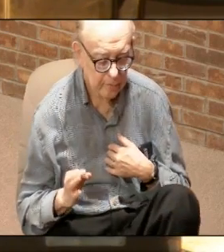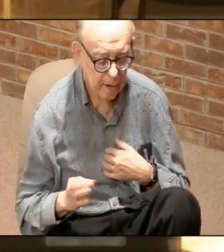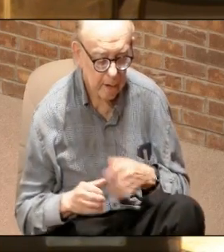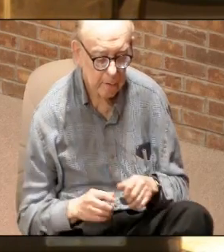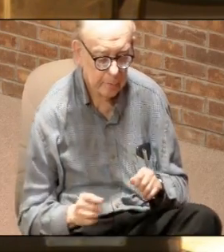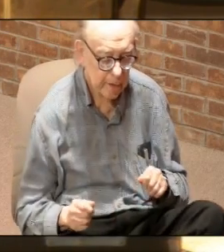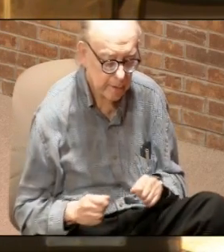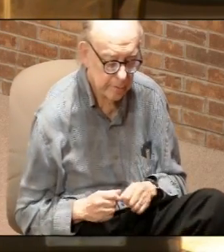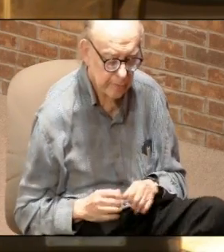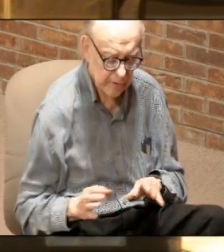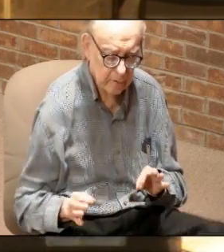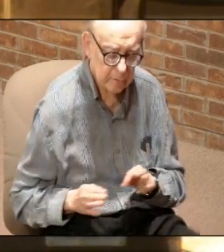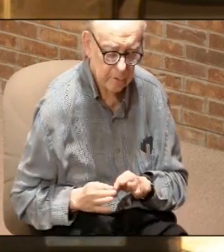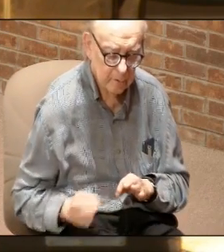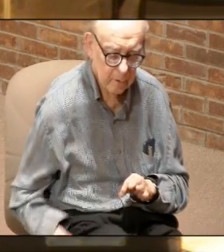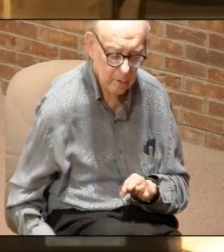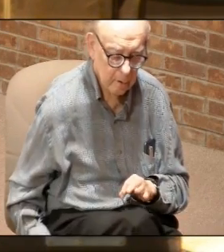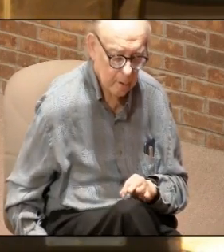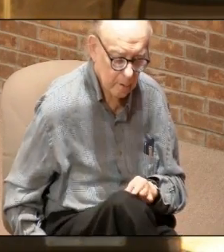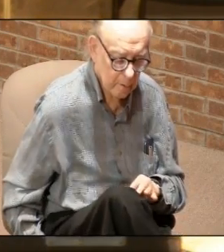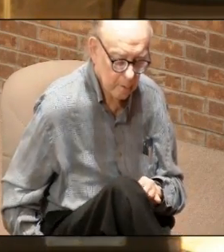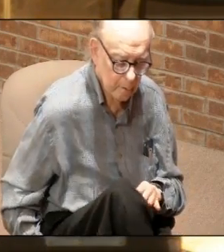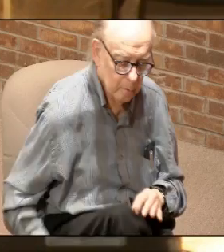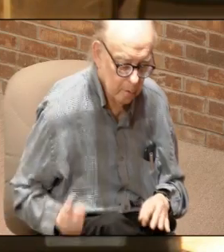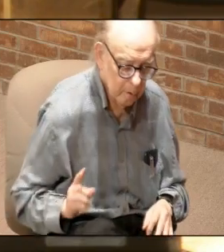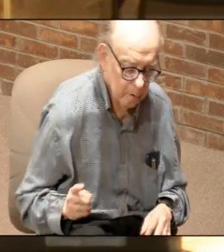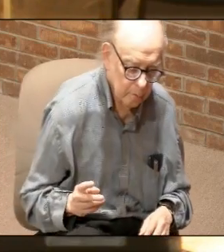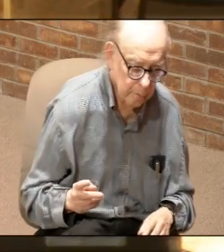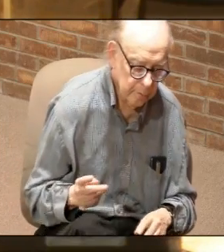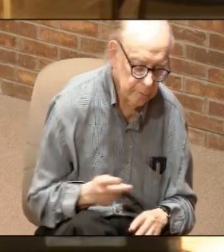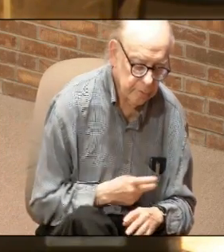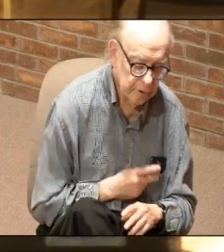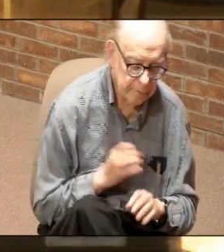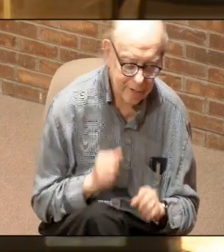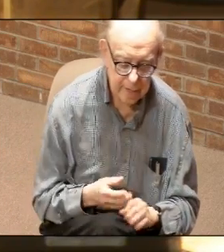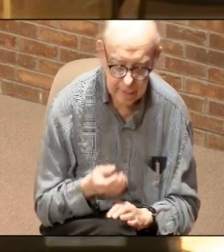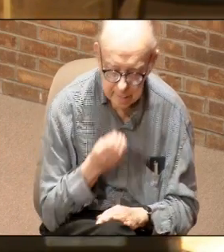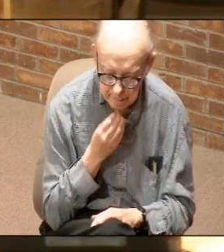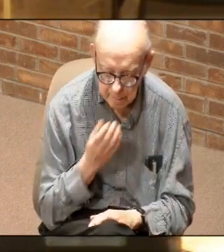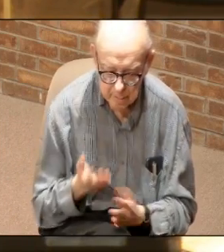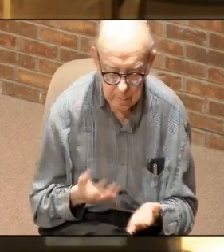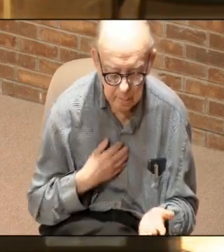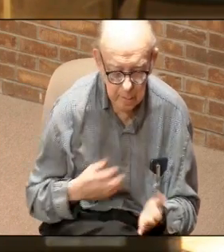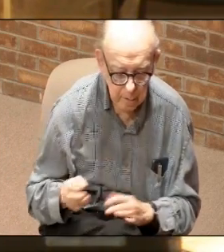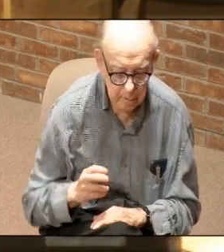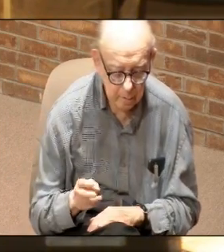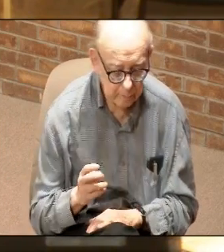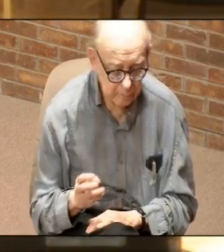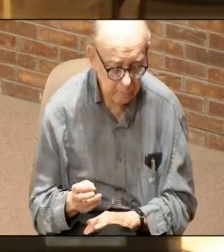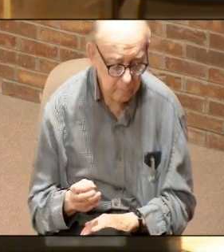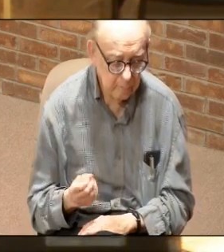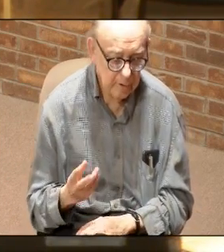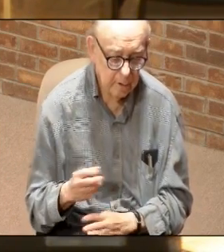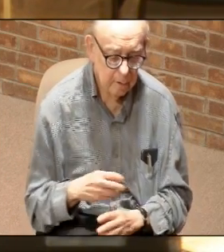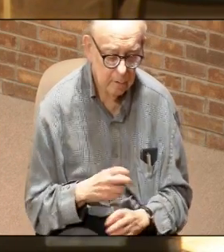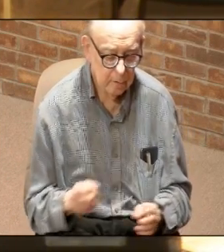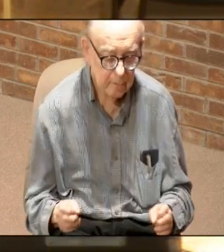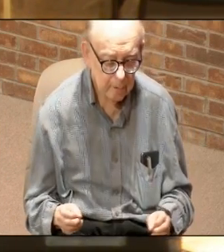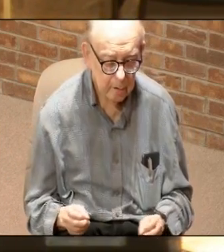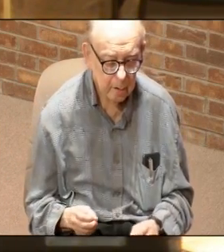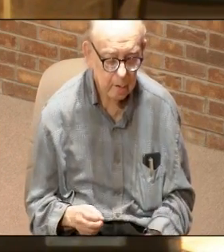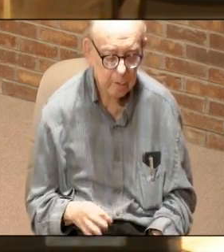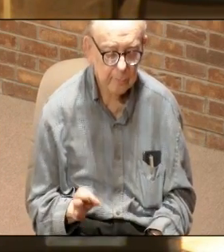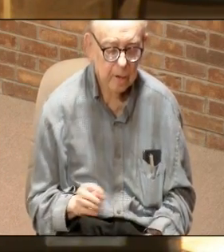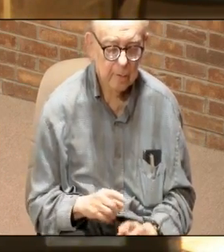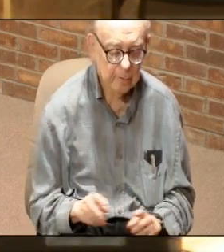pasture where the sheep could eat. And they might have to travel many, many miles to find